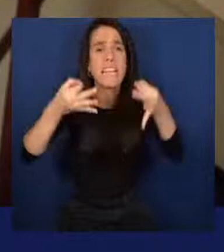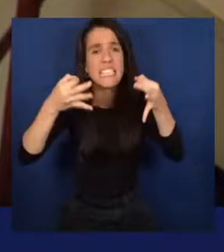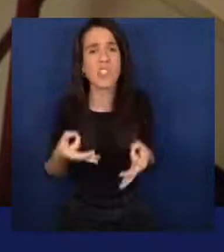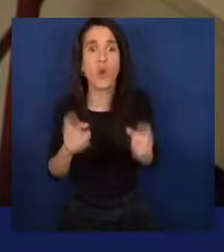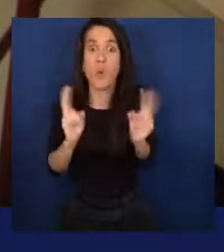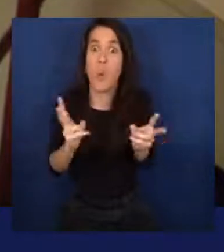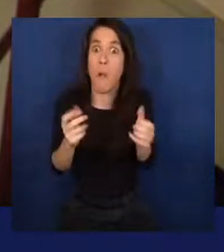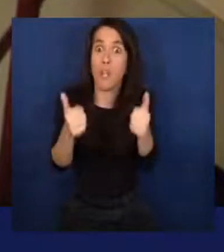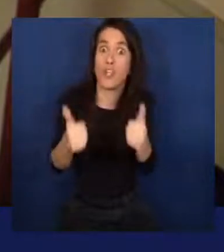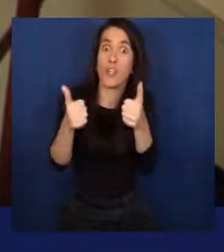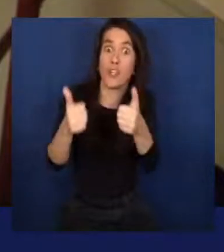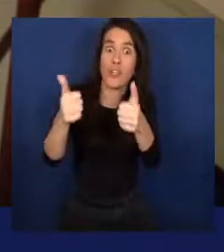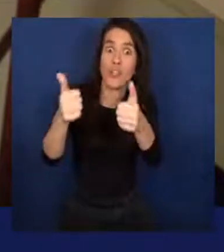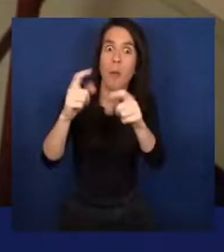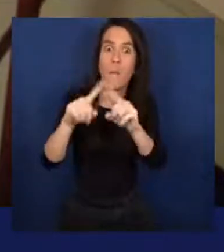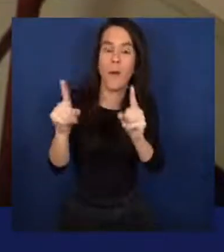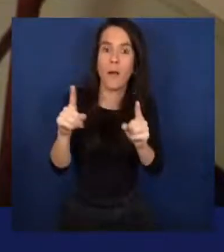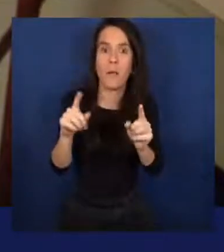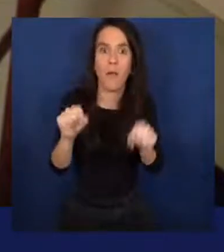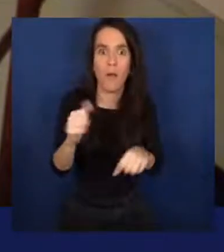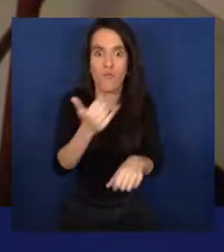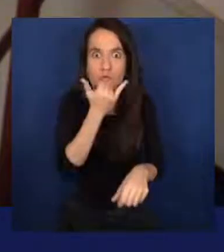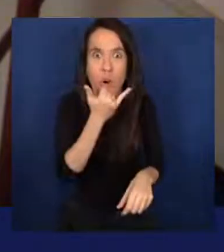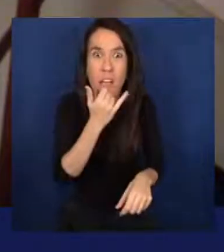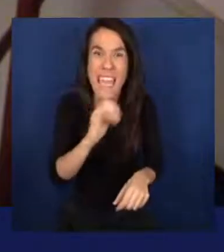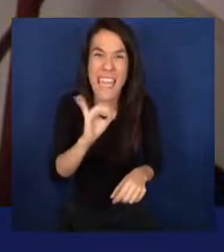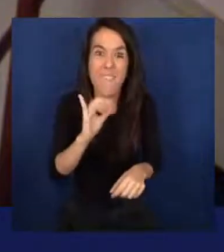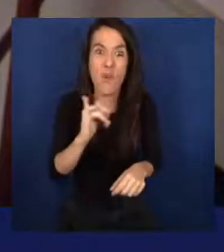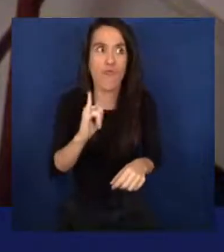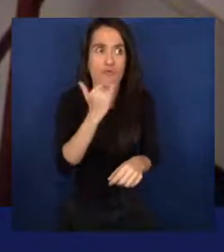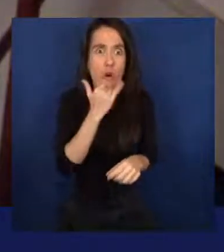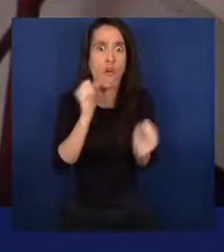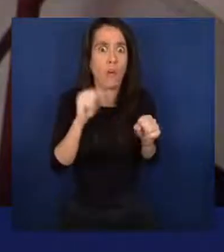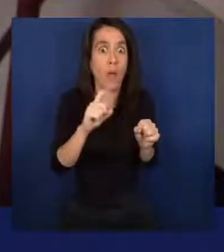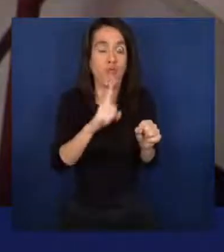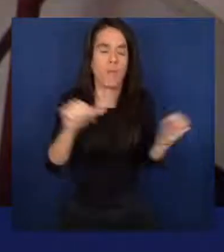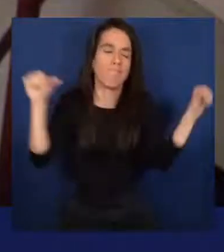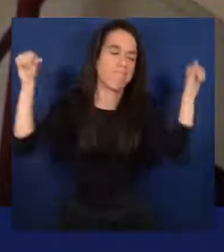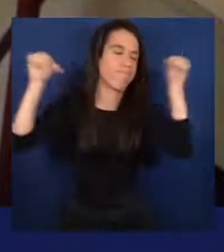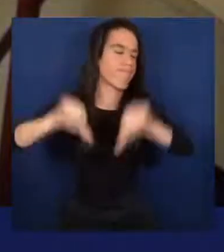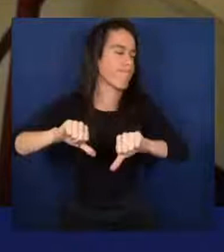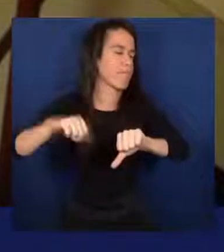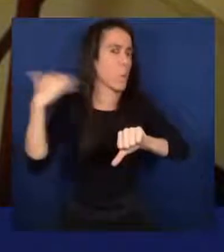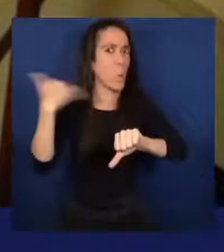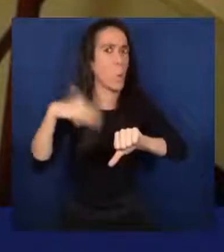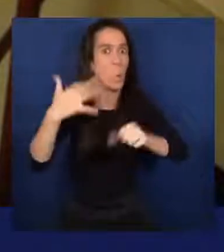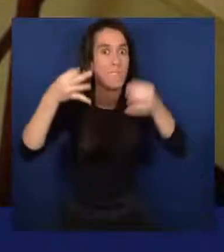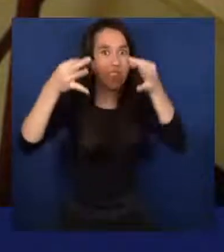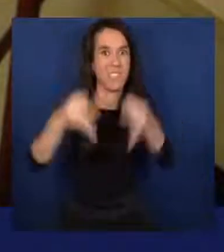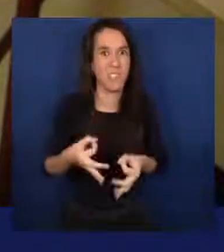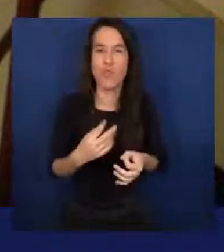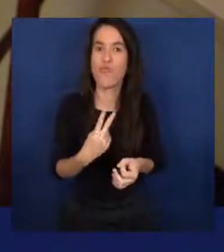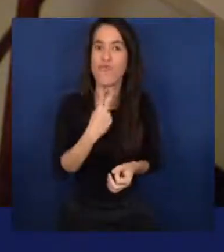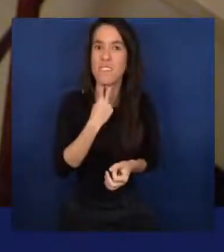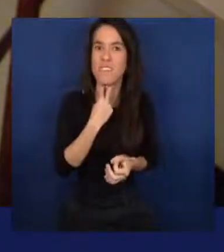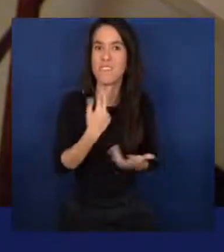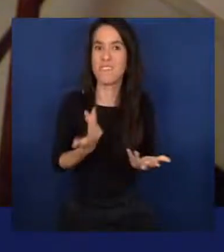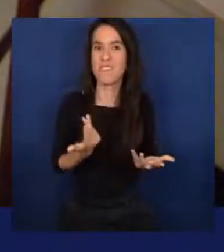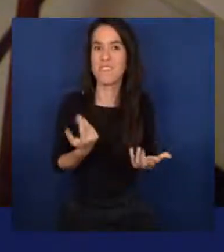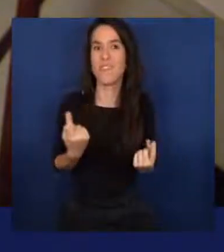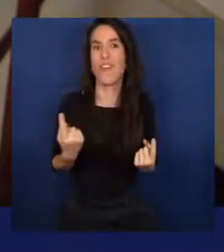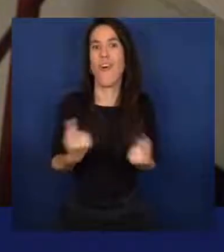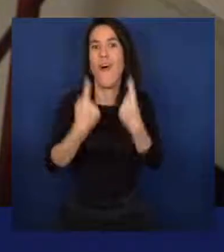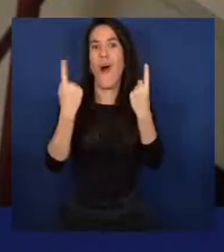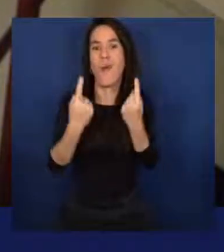if they're wrong, you can be really wrong. And it's not without a risk. And let's not talk about neural networks, which